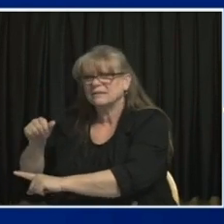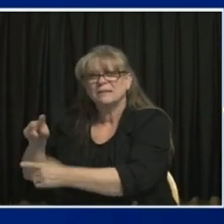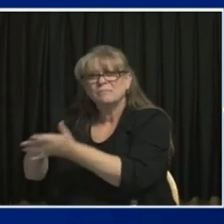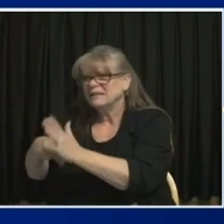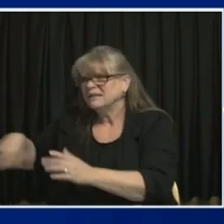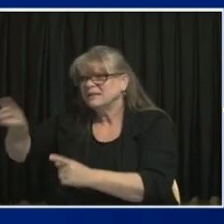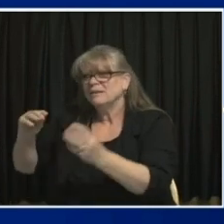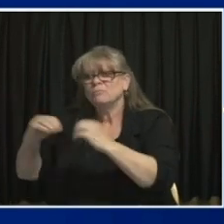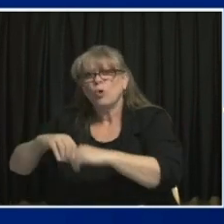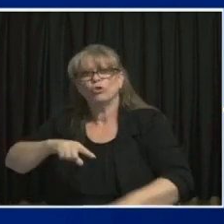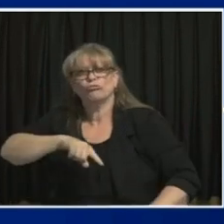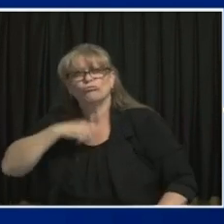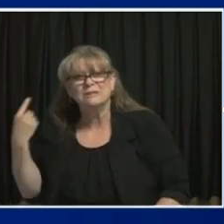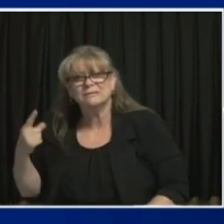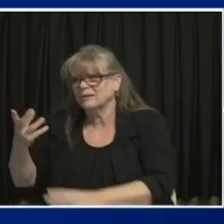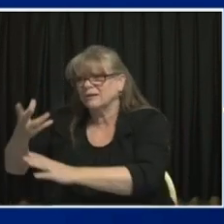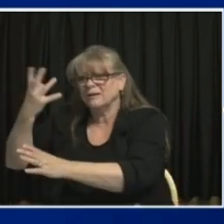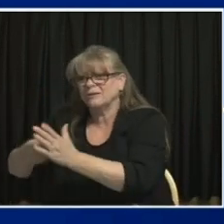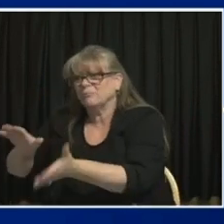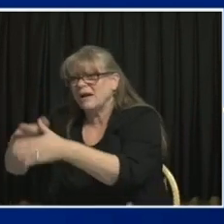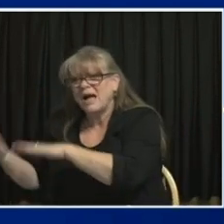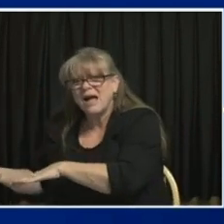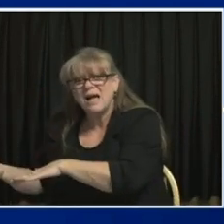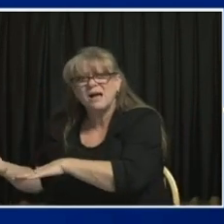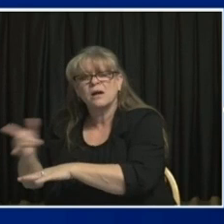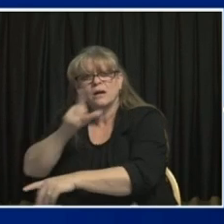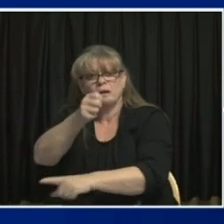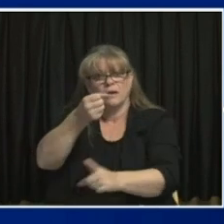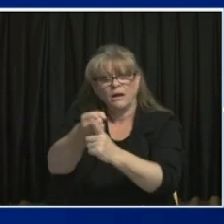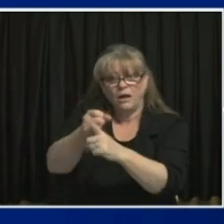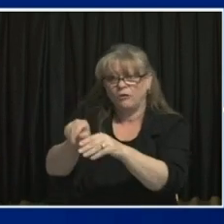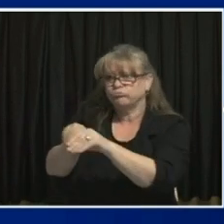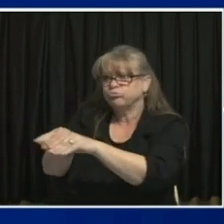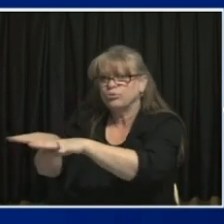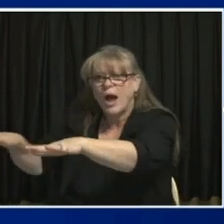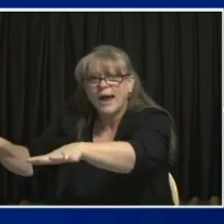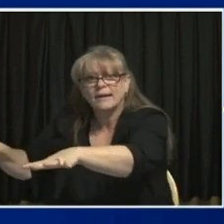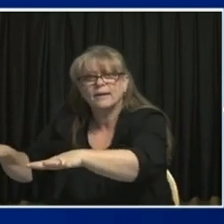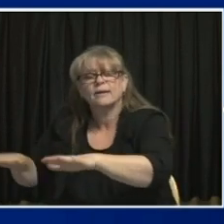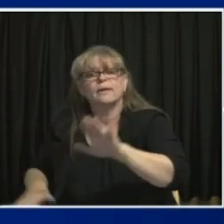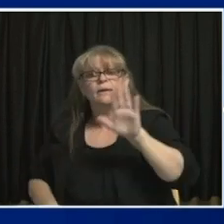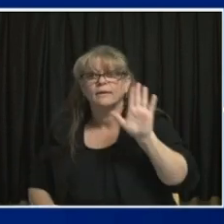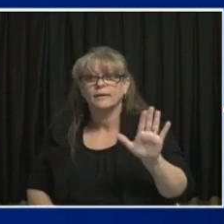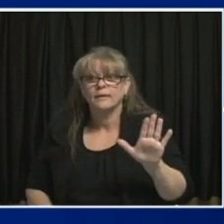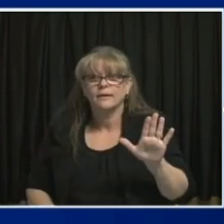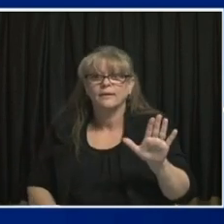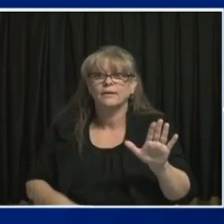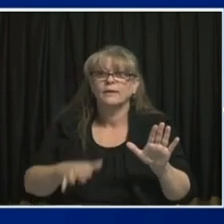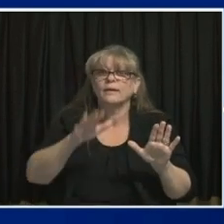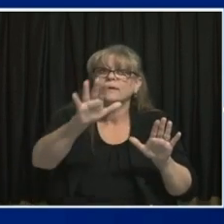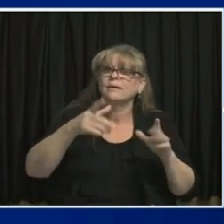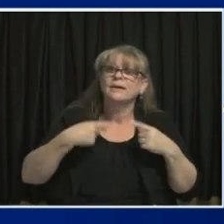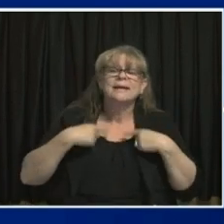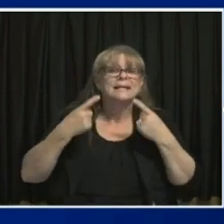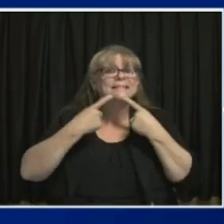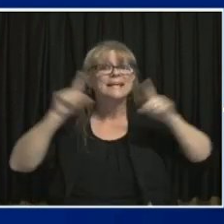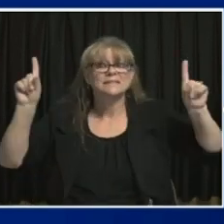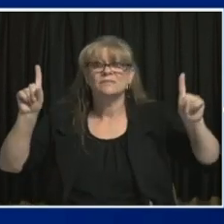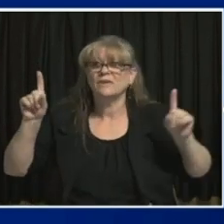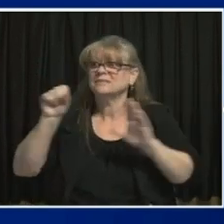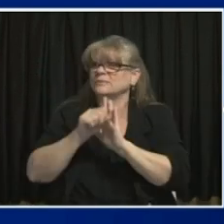horrible virus. At a state, how well we succeed in social distancing makes a difference between success and